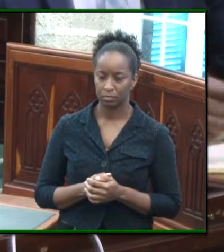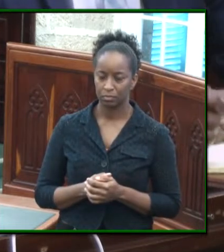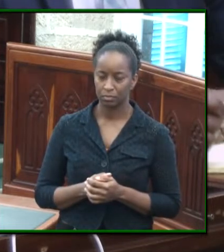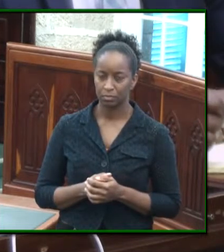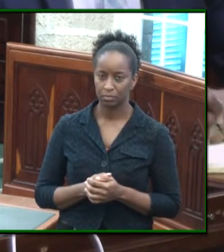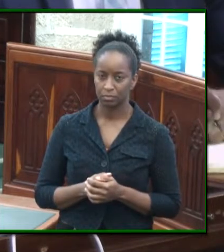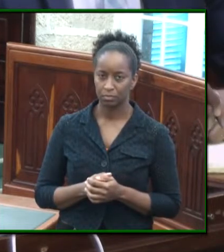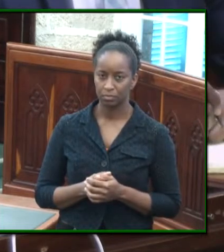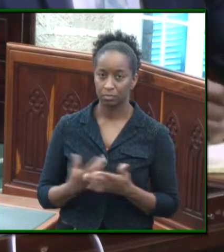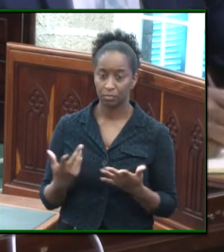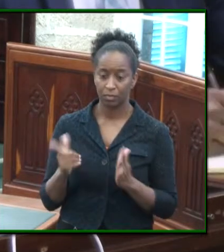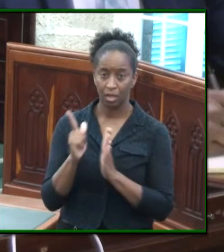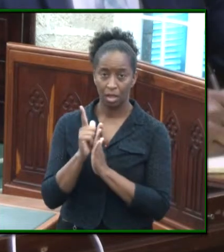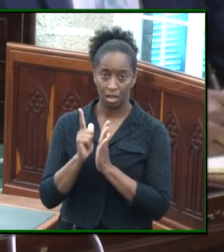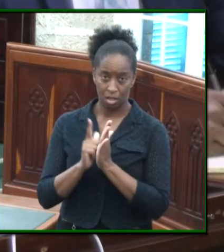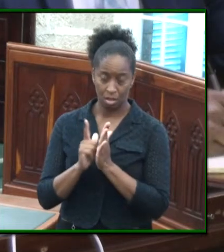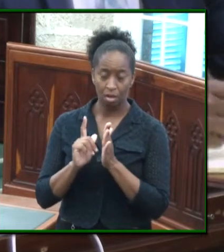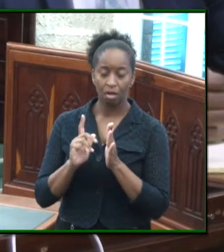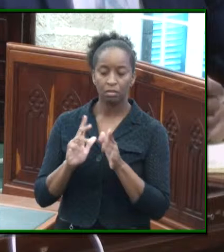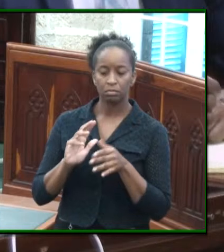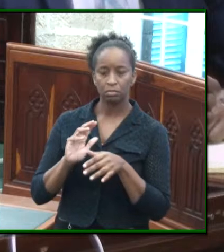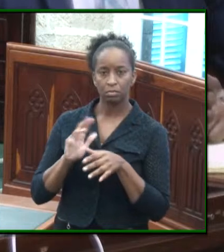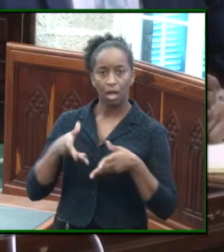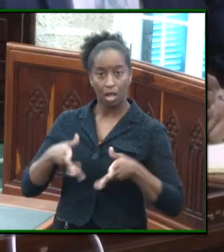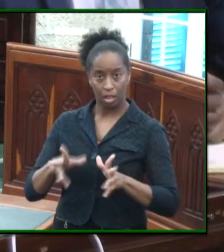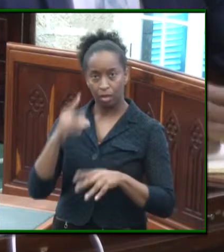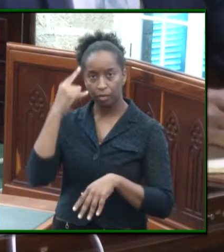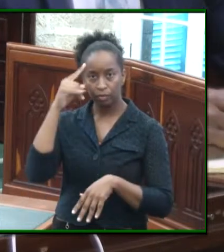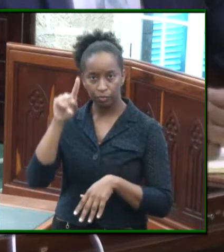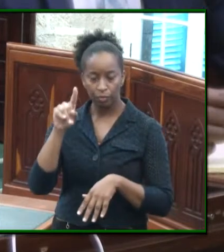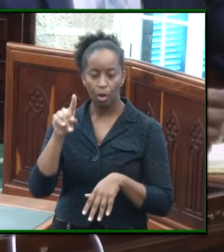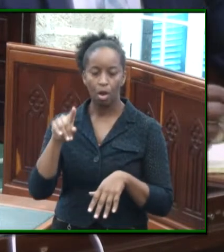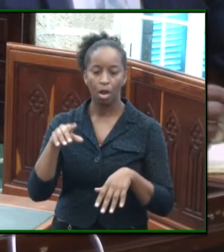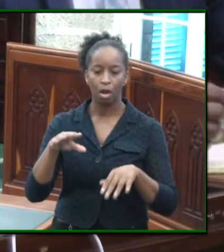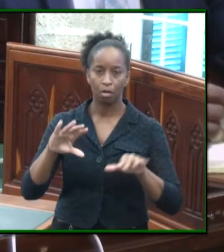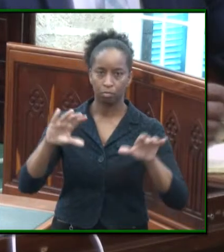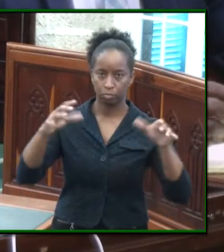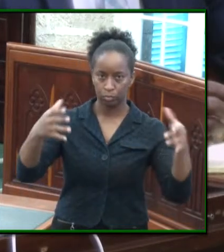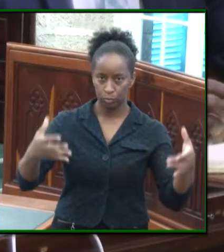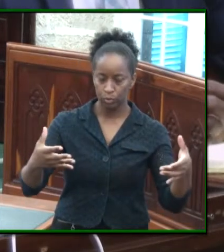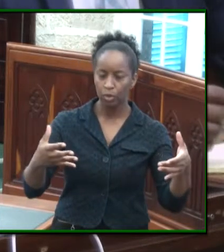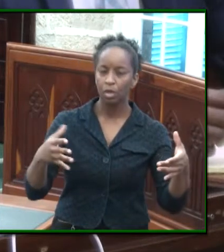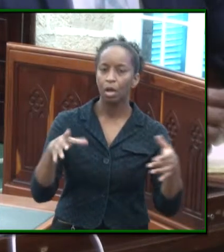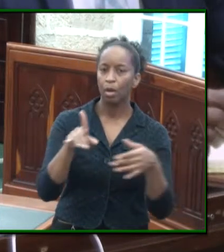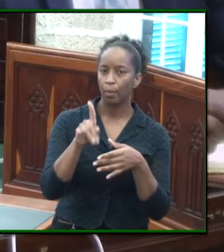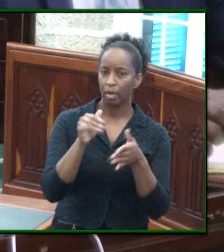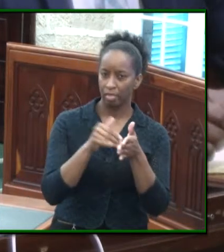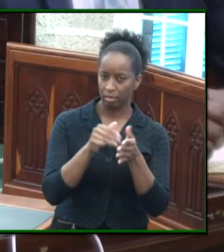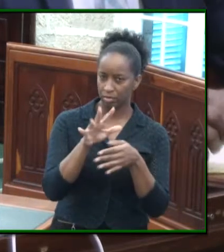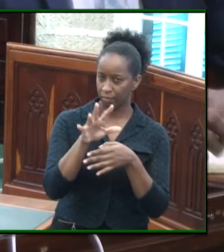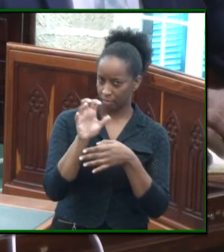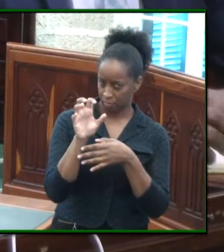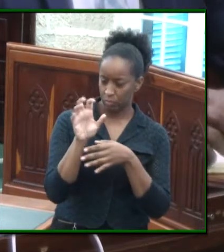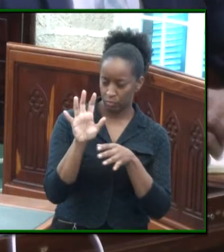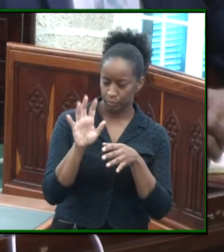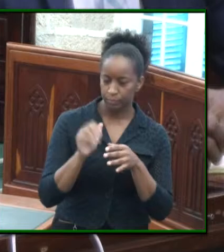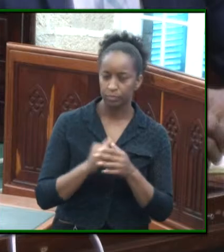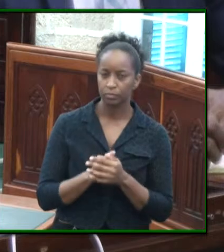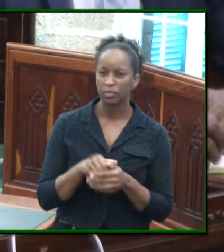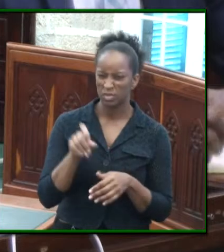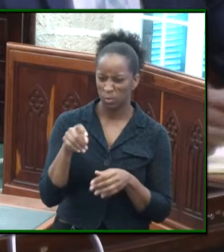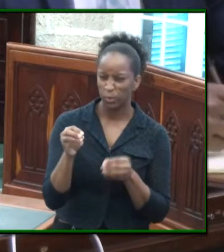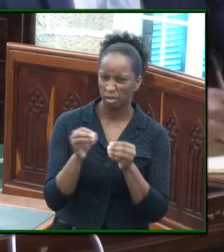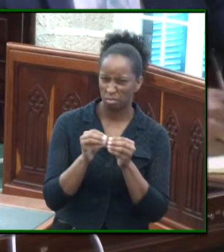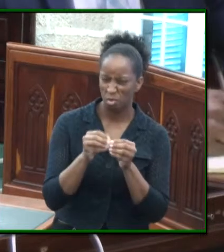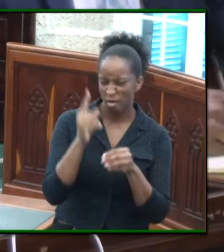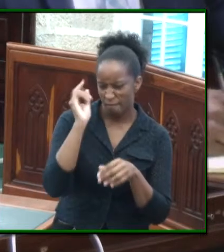statute and in the emoluments. The matter of bringing in police officers from overseas is one that